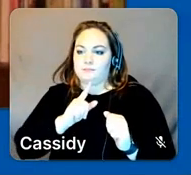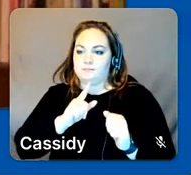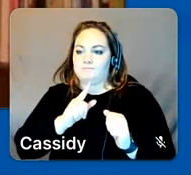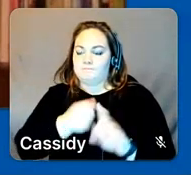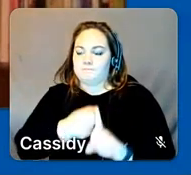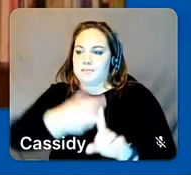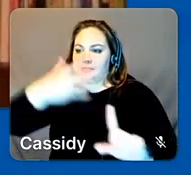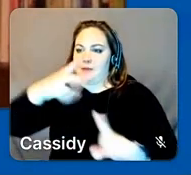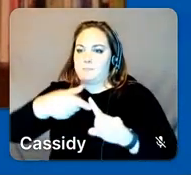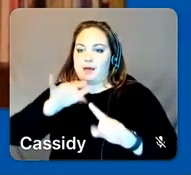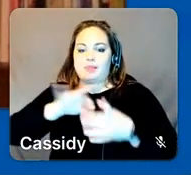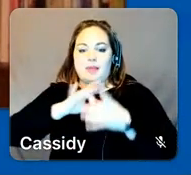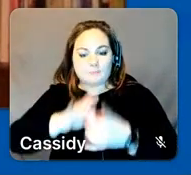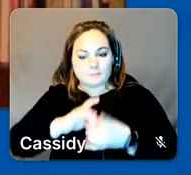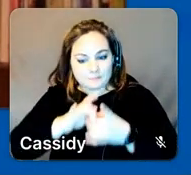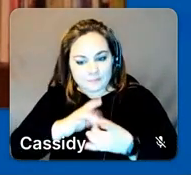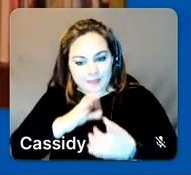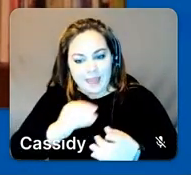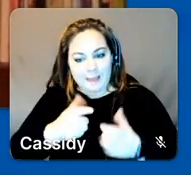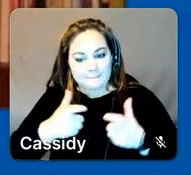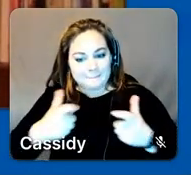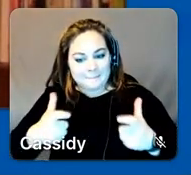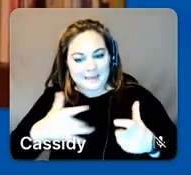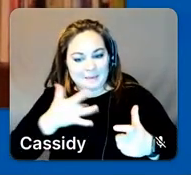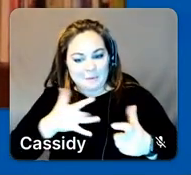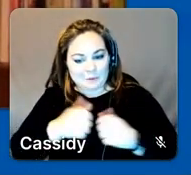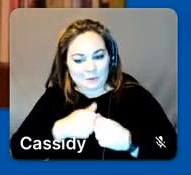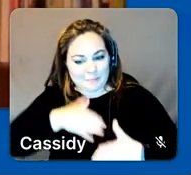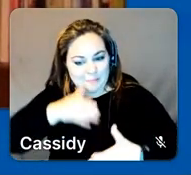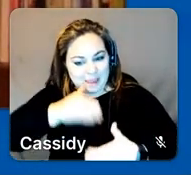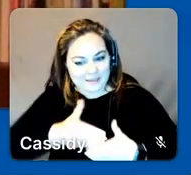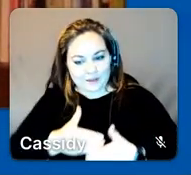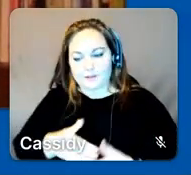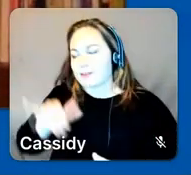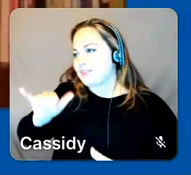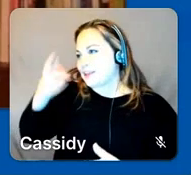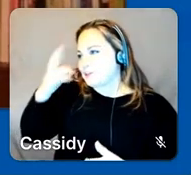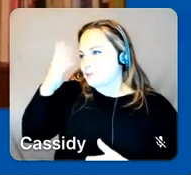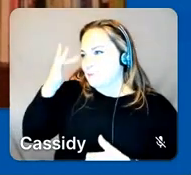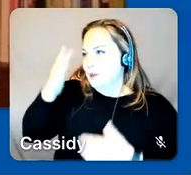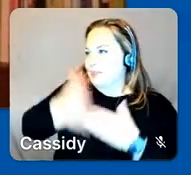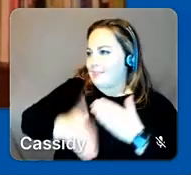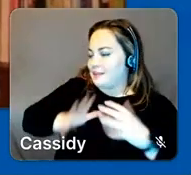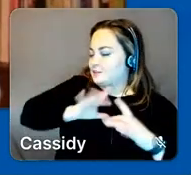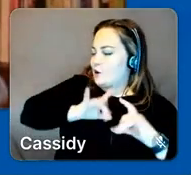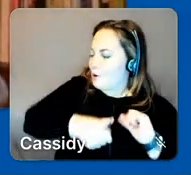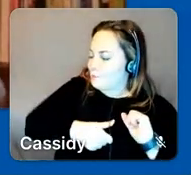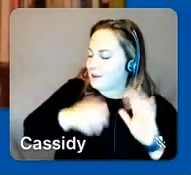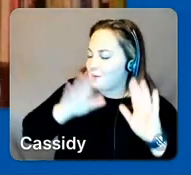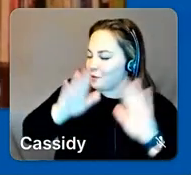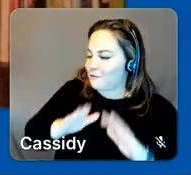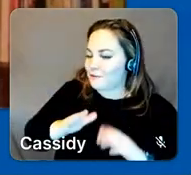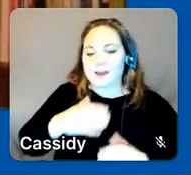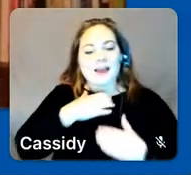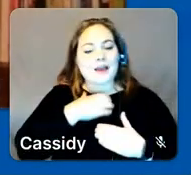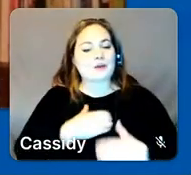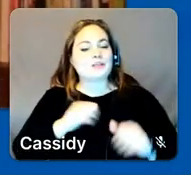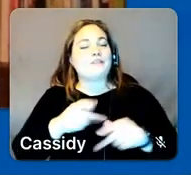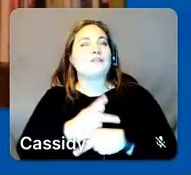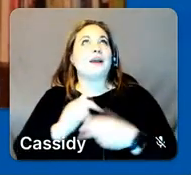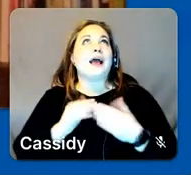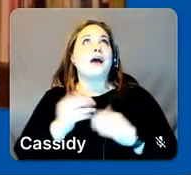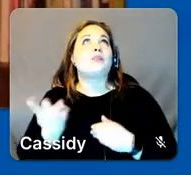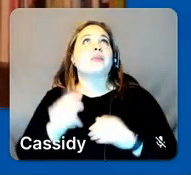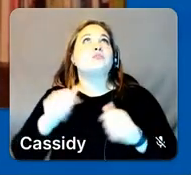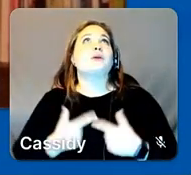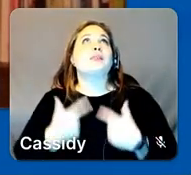daughter and those big emotions. Yeah, which is why it's so heartbreaking and wonderful. I know, I wish I could have found a way to keep him alive in the